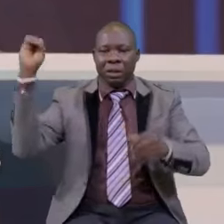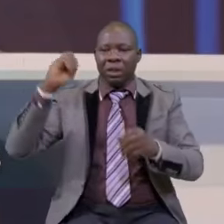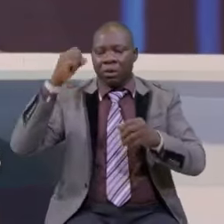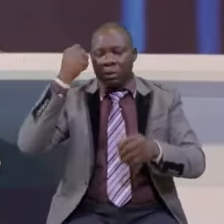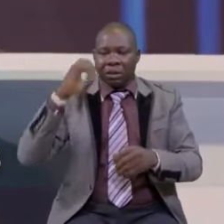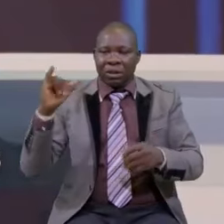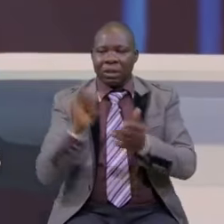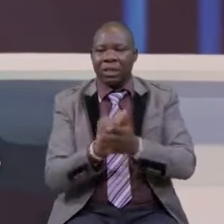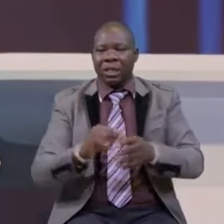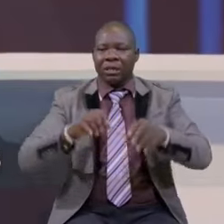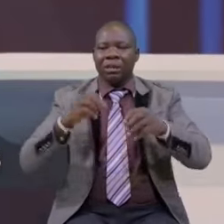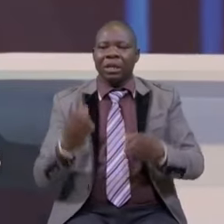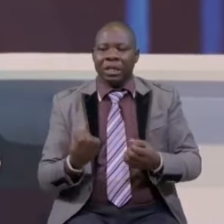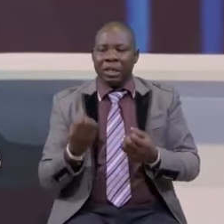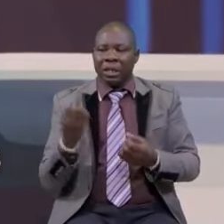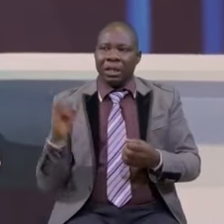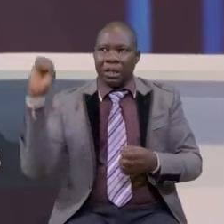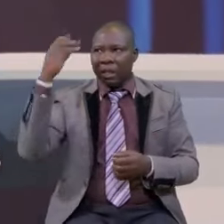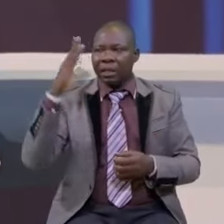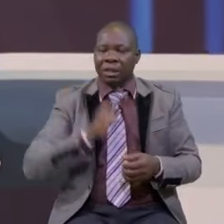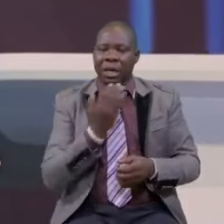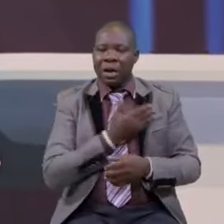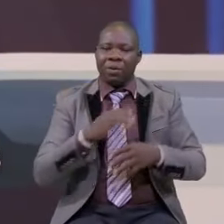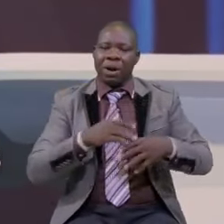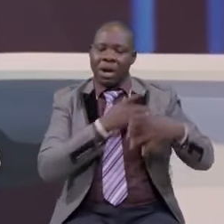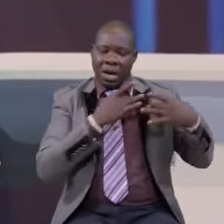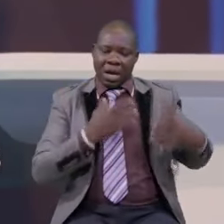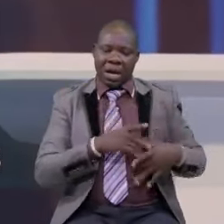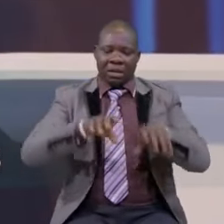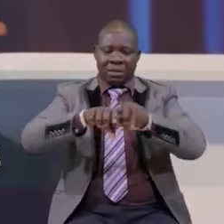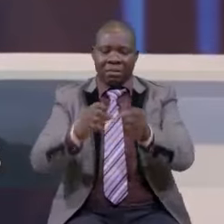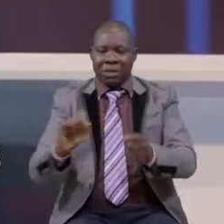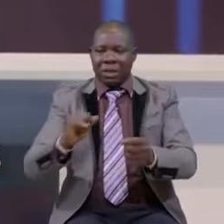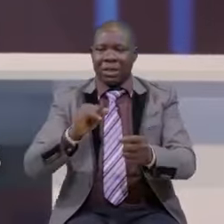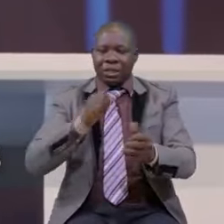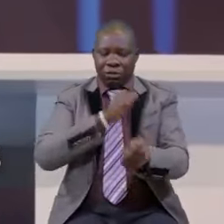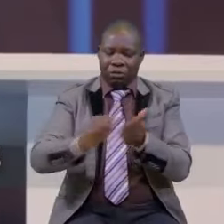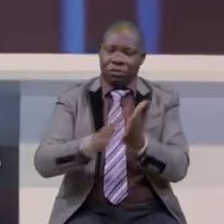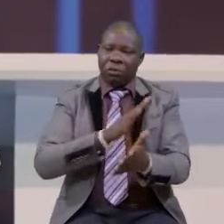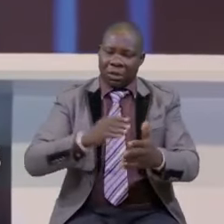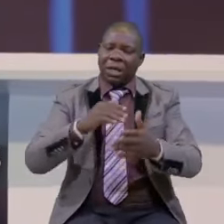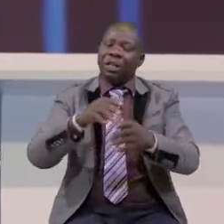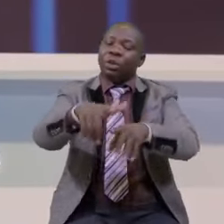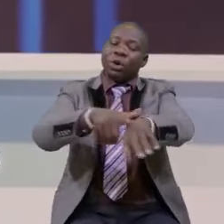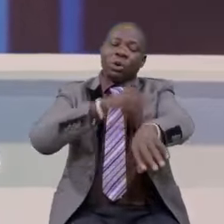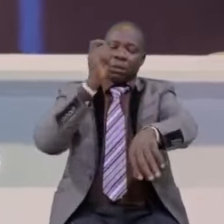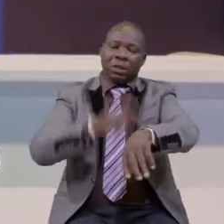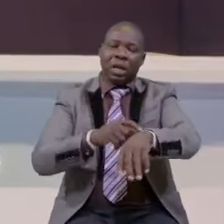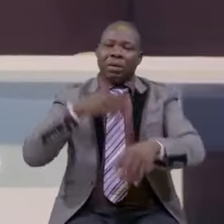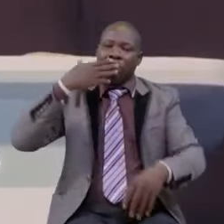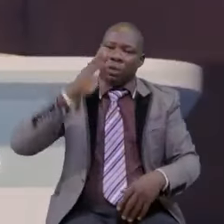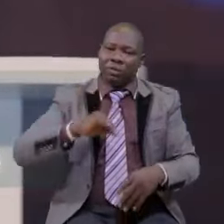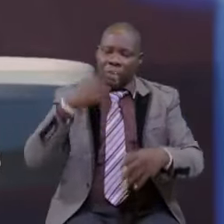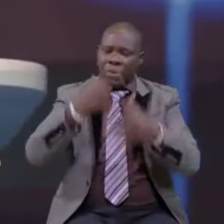lightens up our heart, breaking lifelong evil. What kind of prayer do we pray? Very different